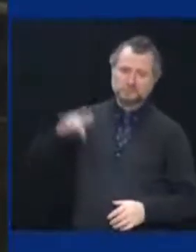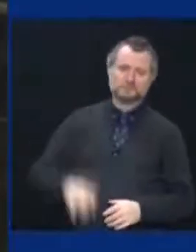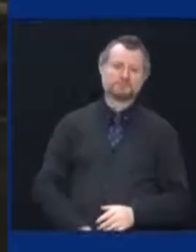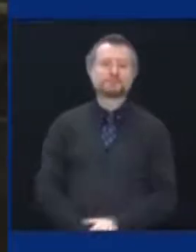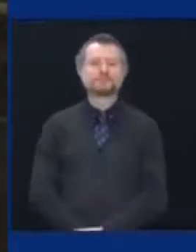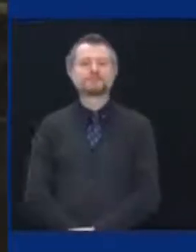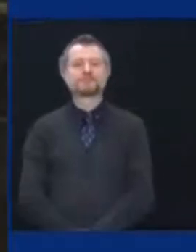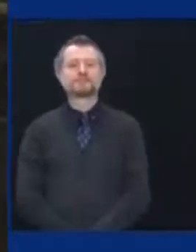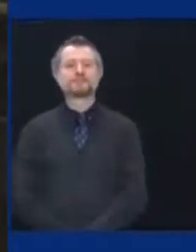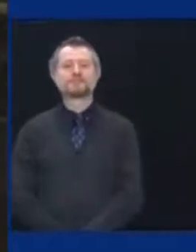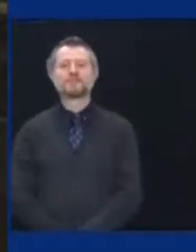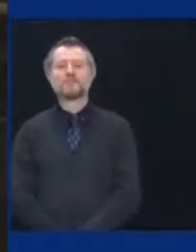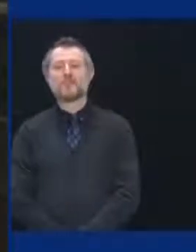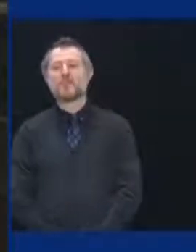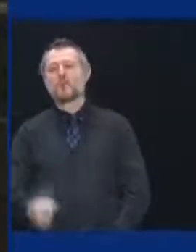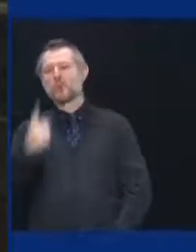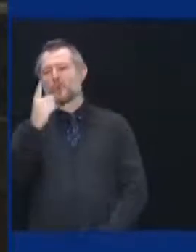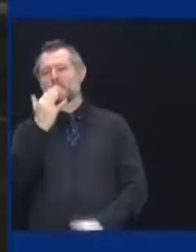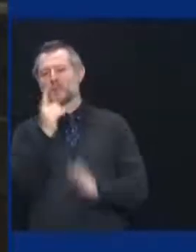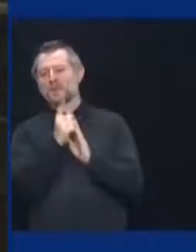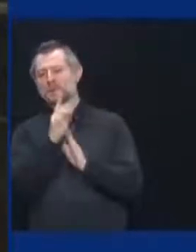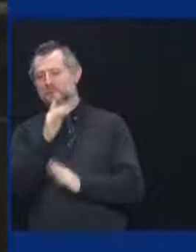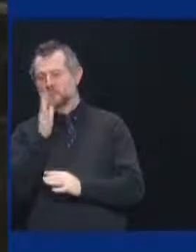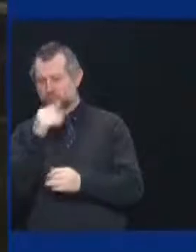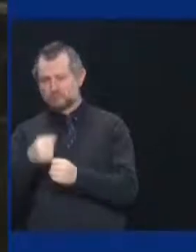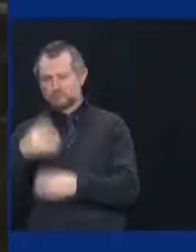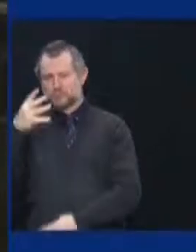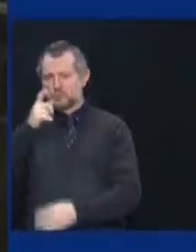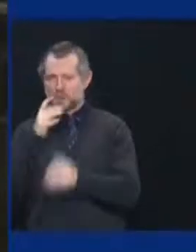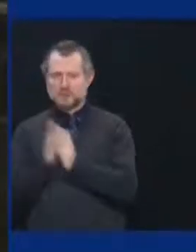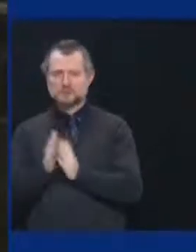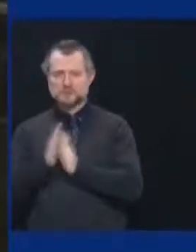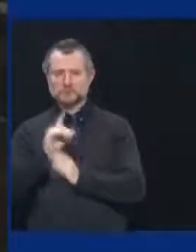window. We'll take a brief moment to compile the Q&A roster.